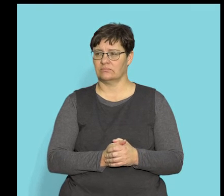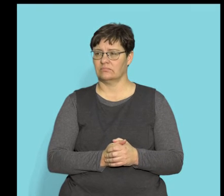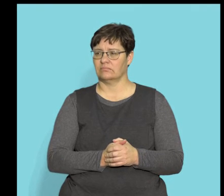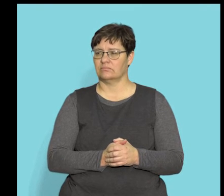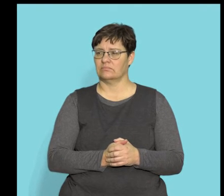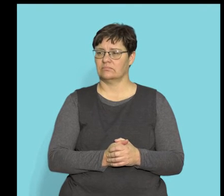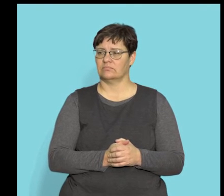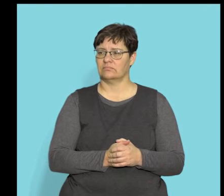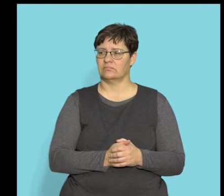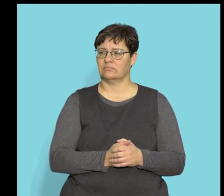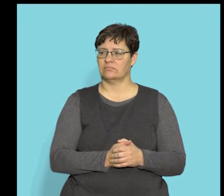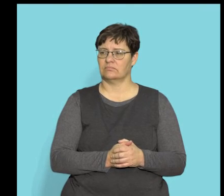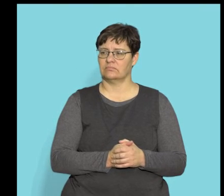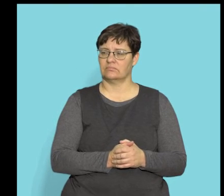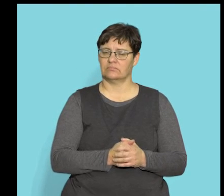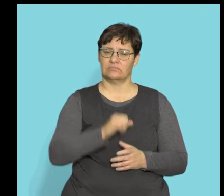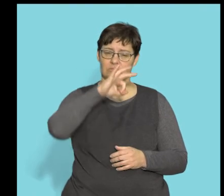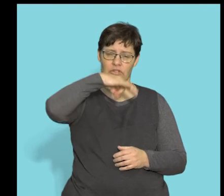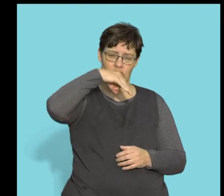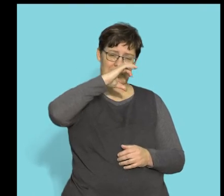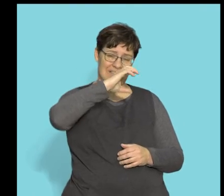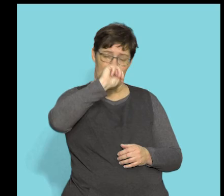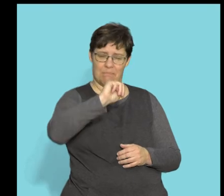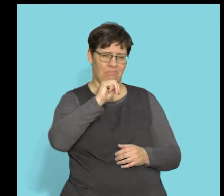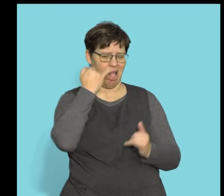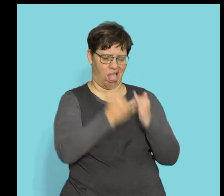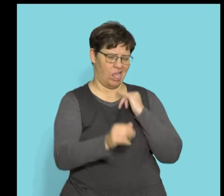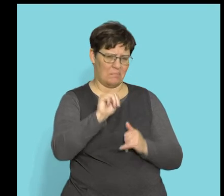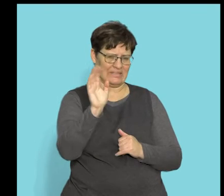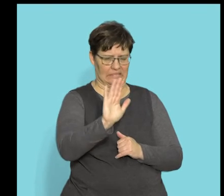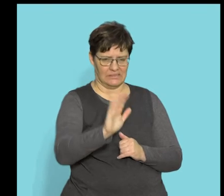the typo. We want it to be 13 centimeters, please, everybody.